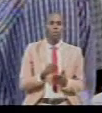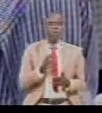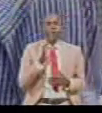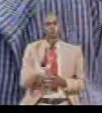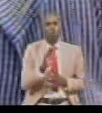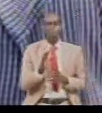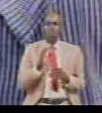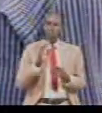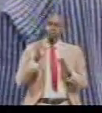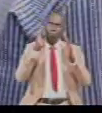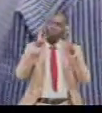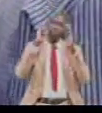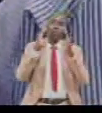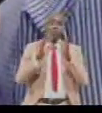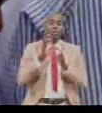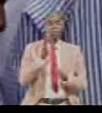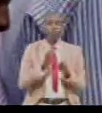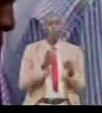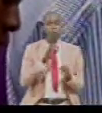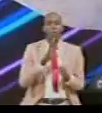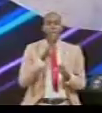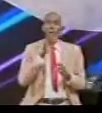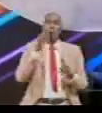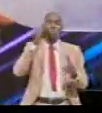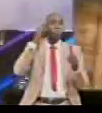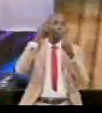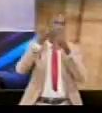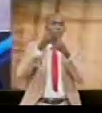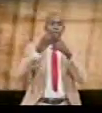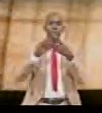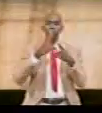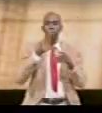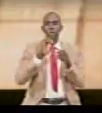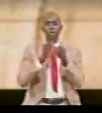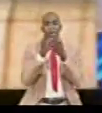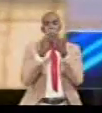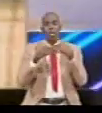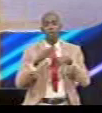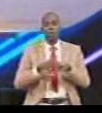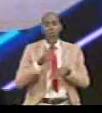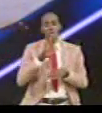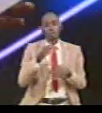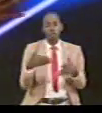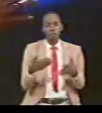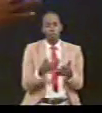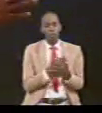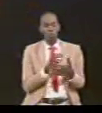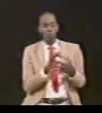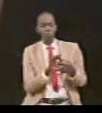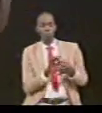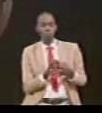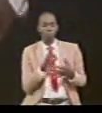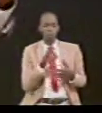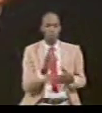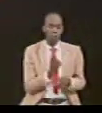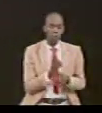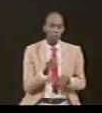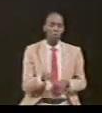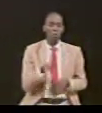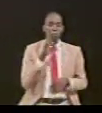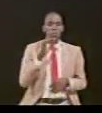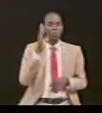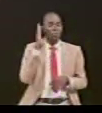are aiming to get to heaven. A new relationship you have just formed will not dim